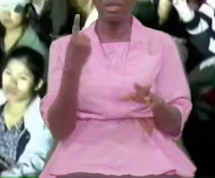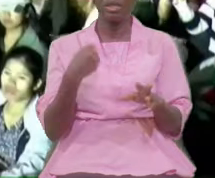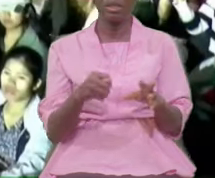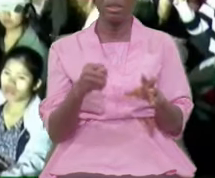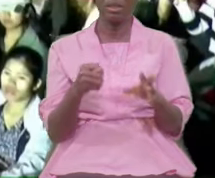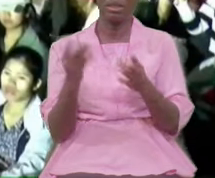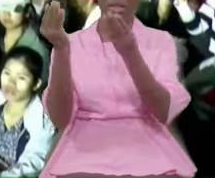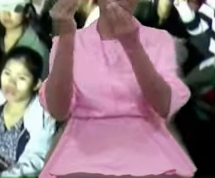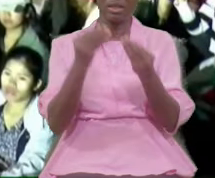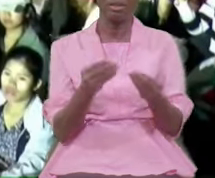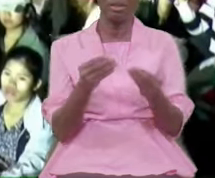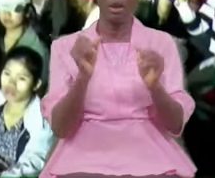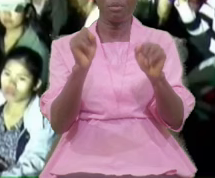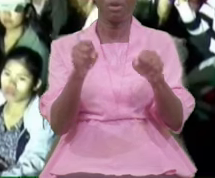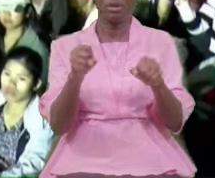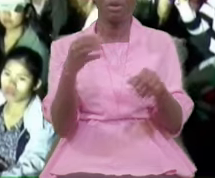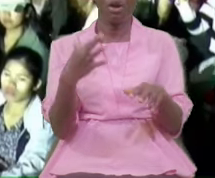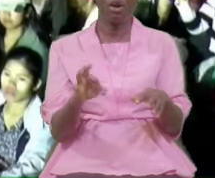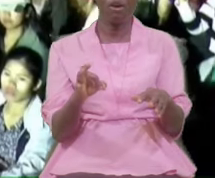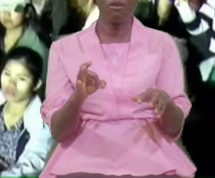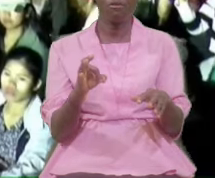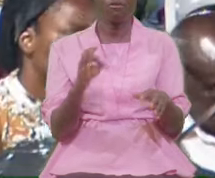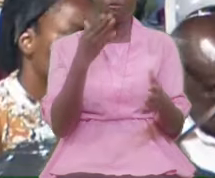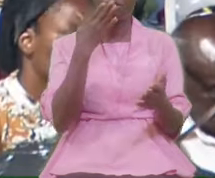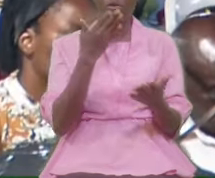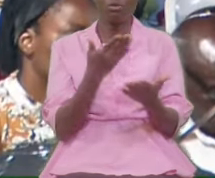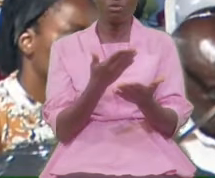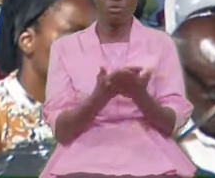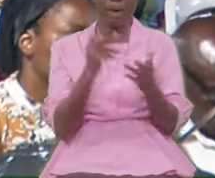of soundness healing through